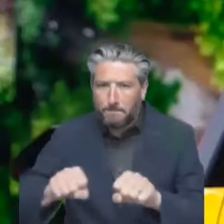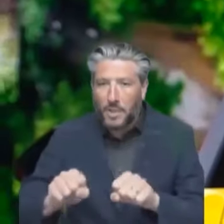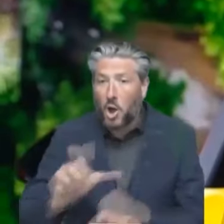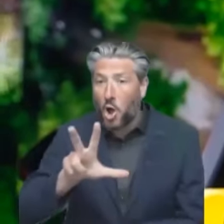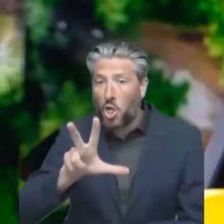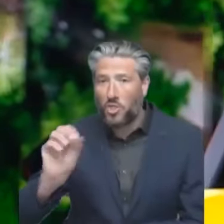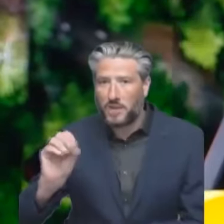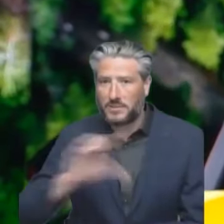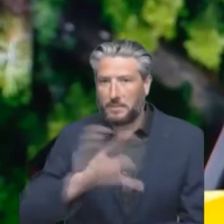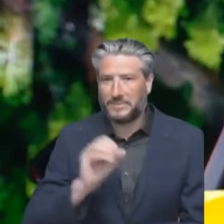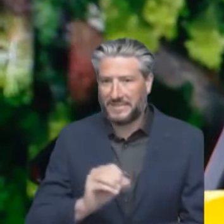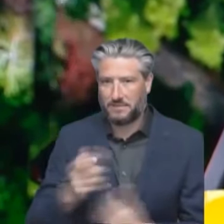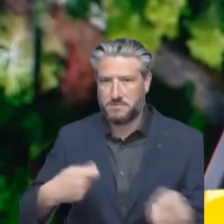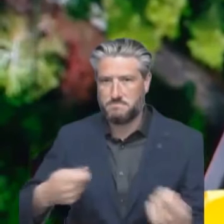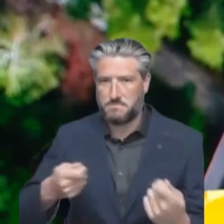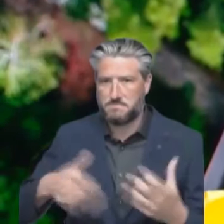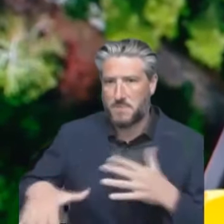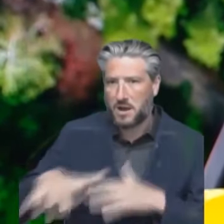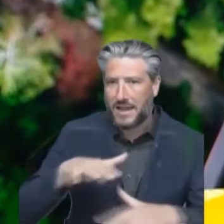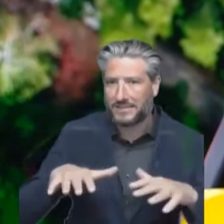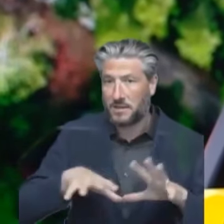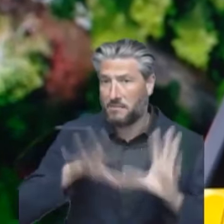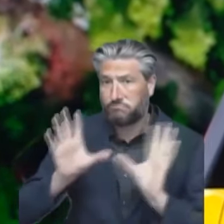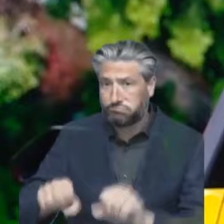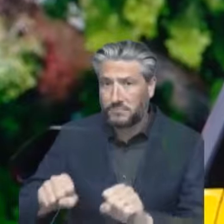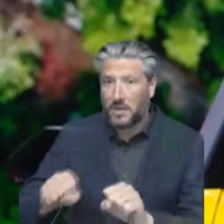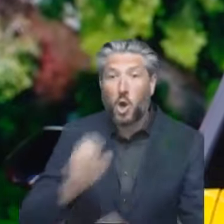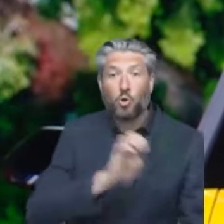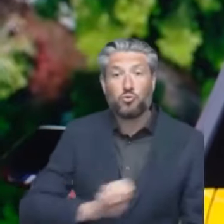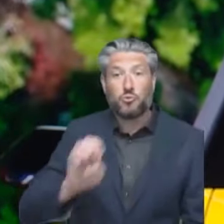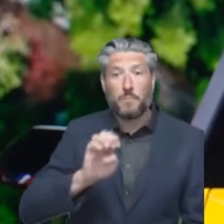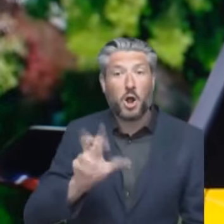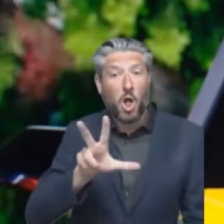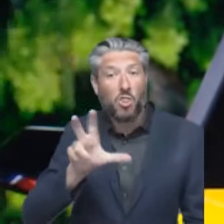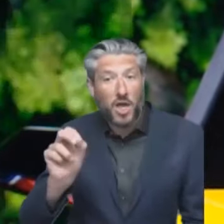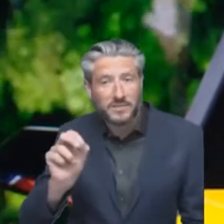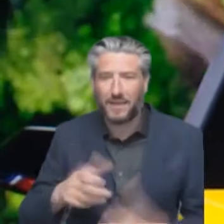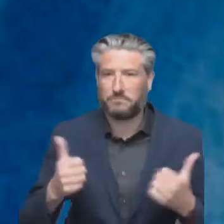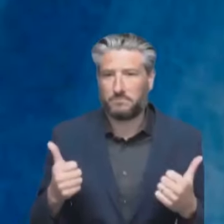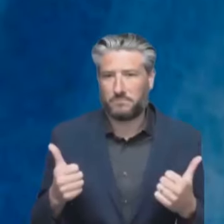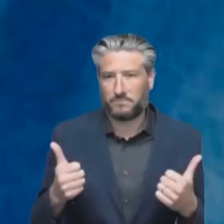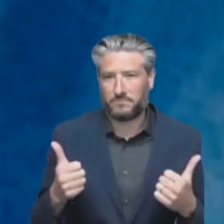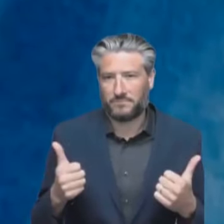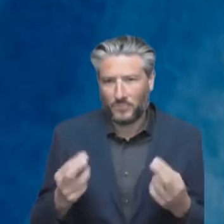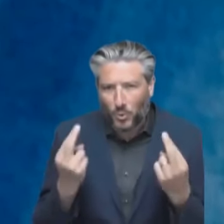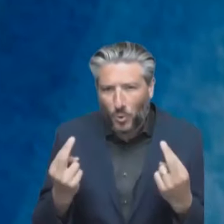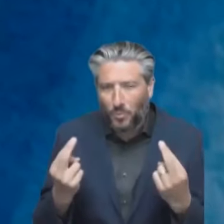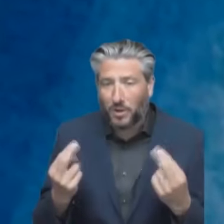with hydrogen-powered LCVs in Europe, we would have done something that's pretty coherent with our positioning in this